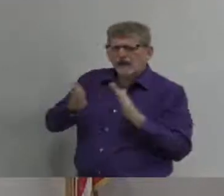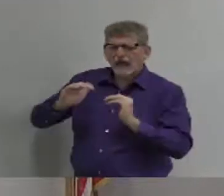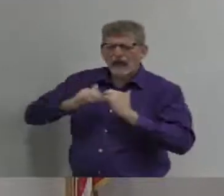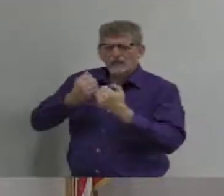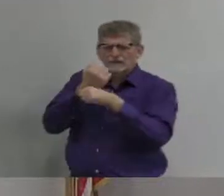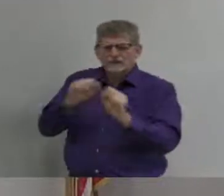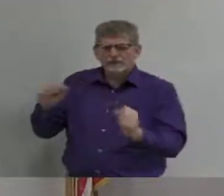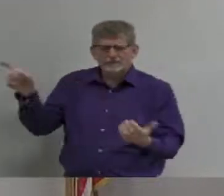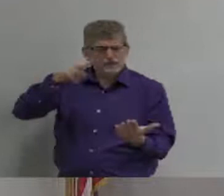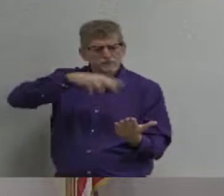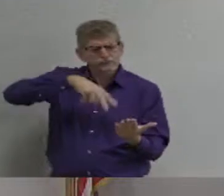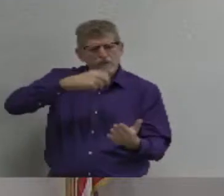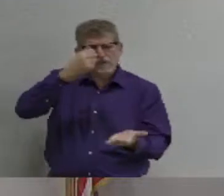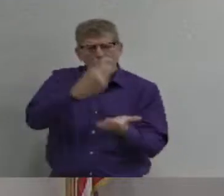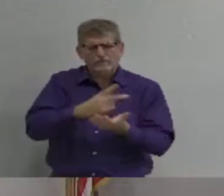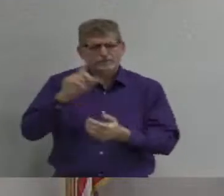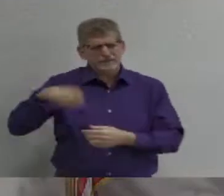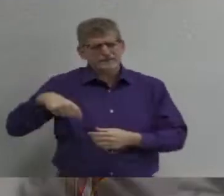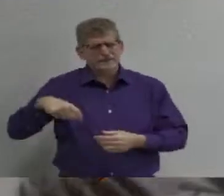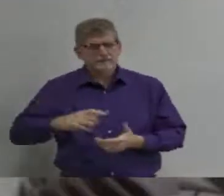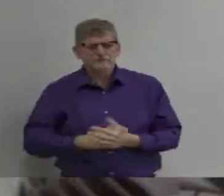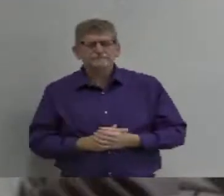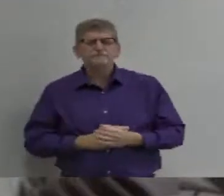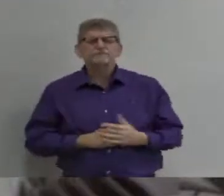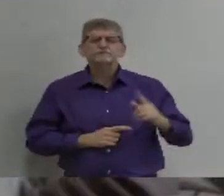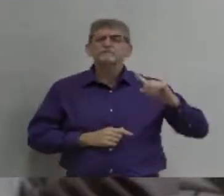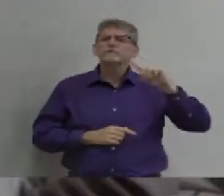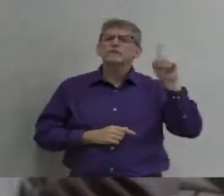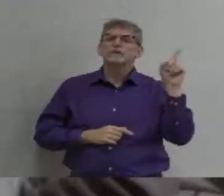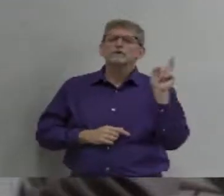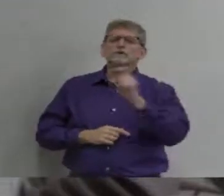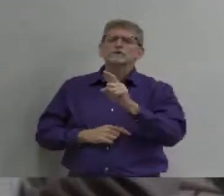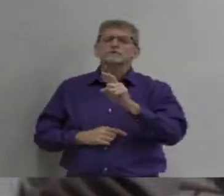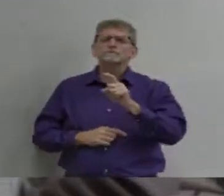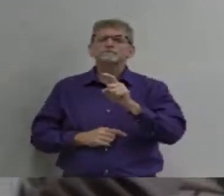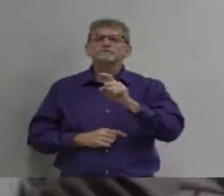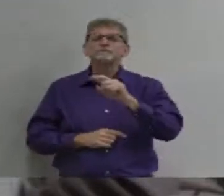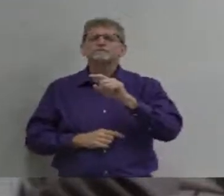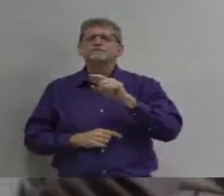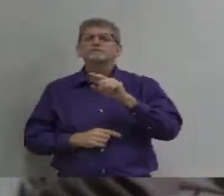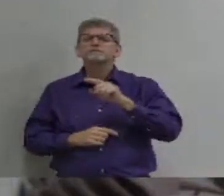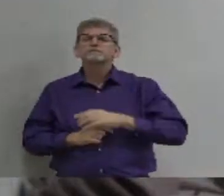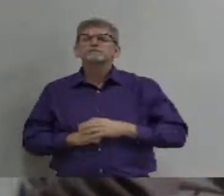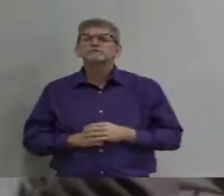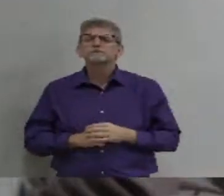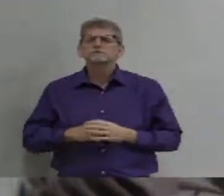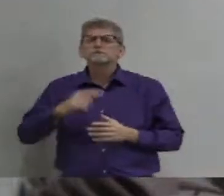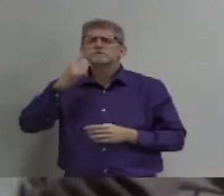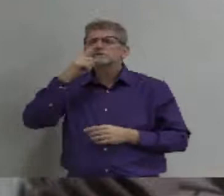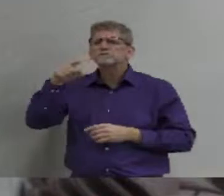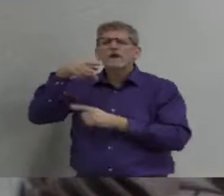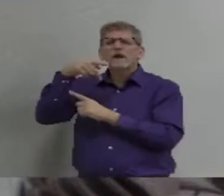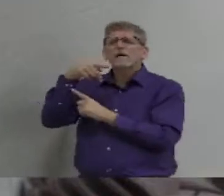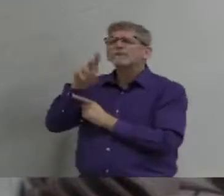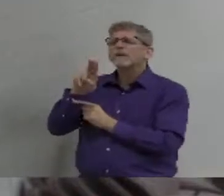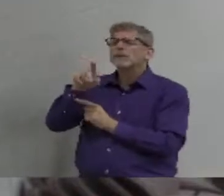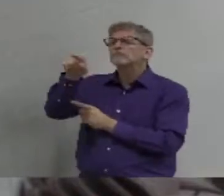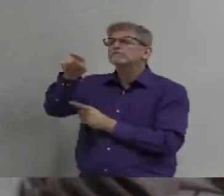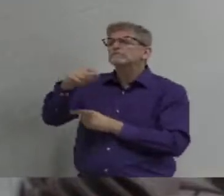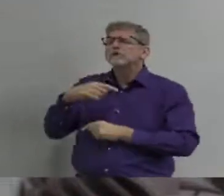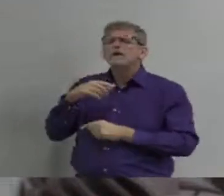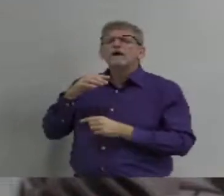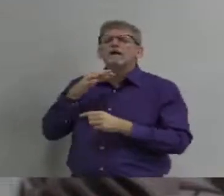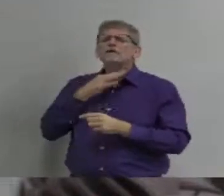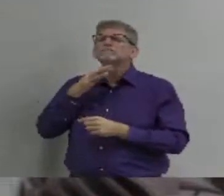couple questions for Dr. Ramirez. One, if you can give any updates on the Purdue vaccine clinic, and also has any of the Purdue testing labs found